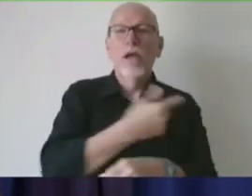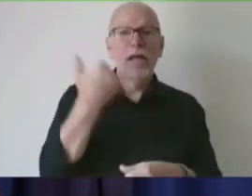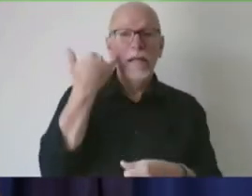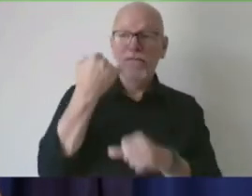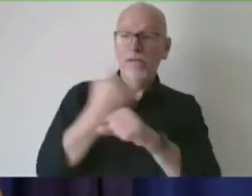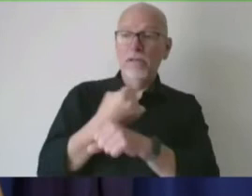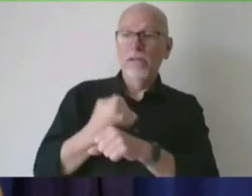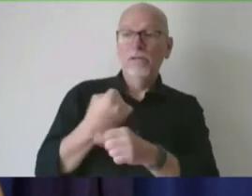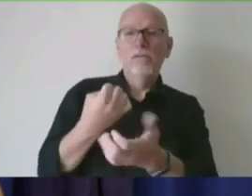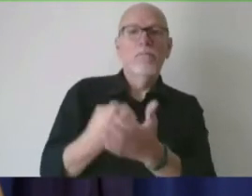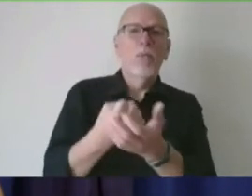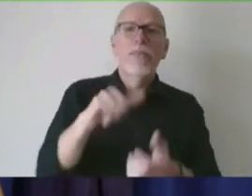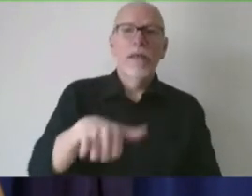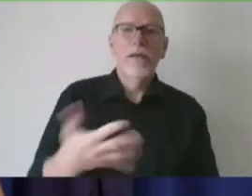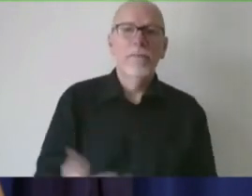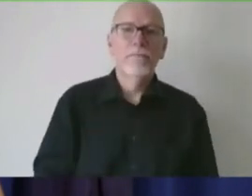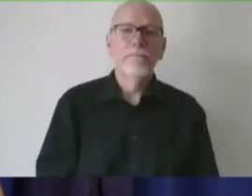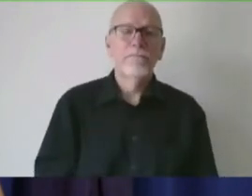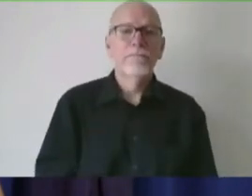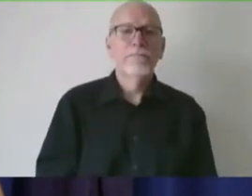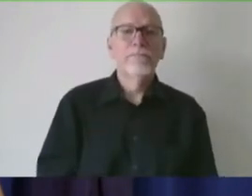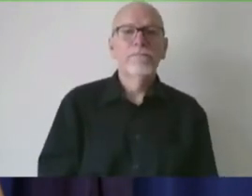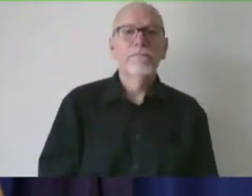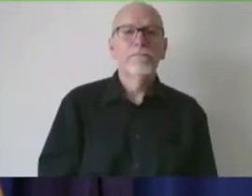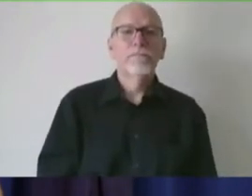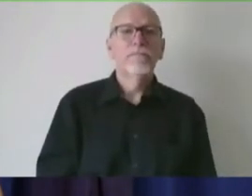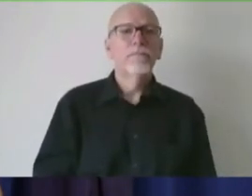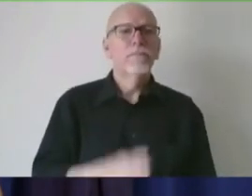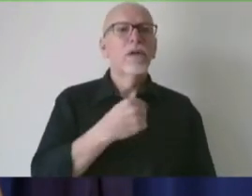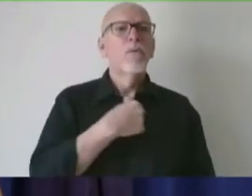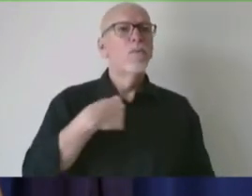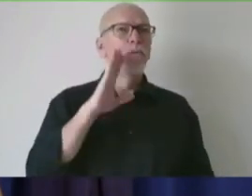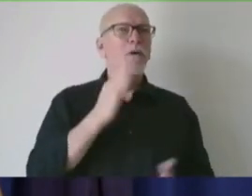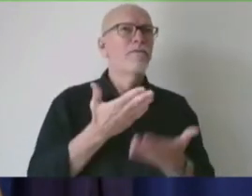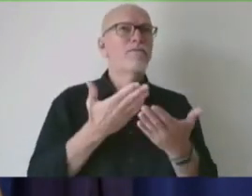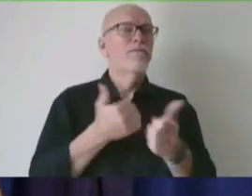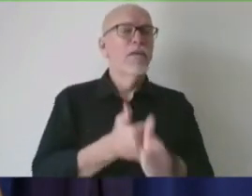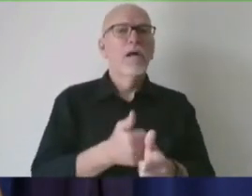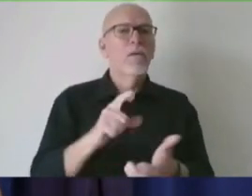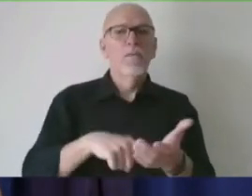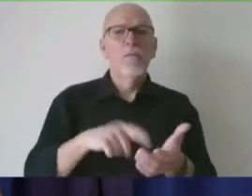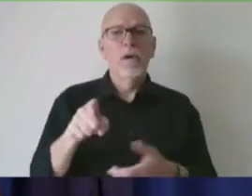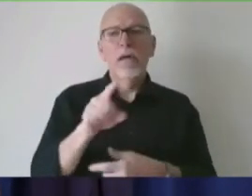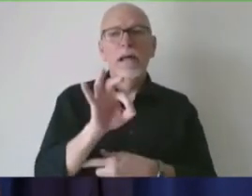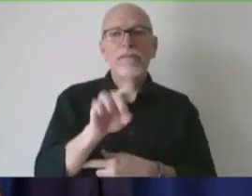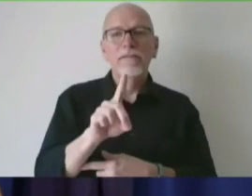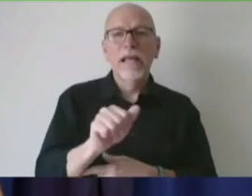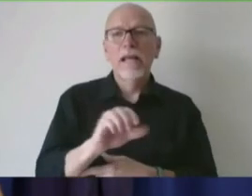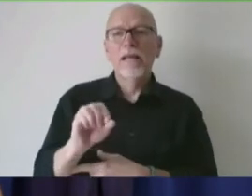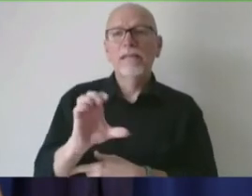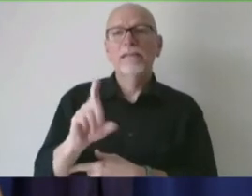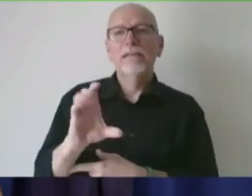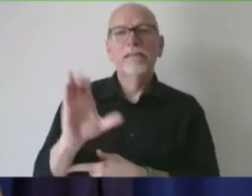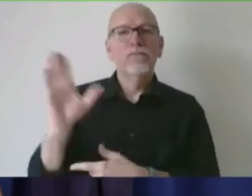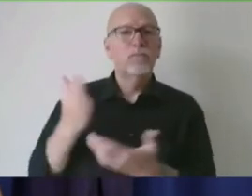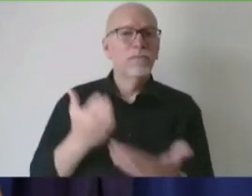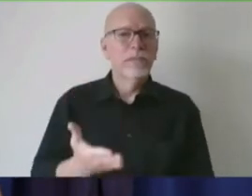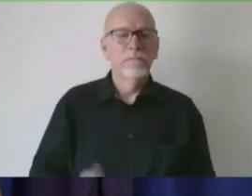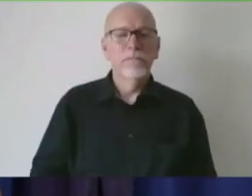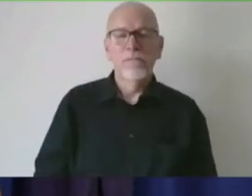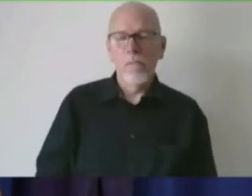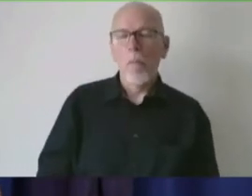evidence supported that. And we would follow the recommendations from the FDA and CDC on that. Absolutely.